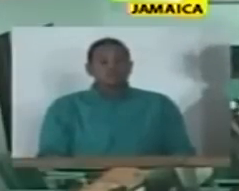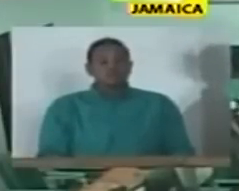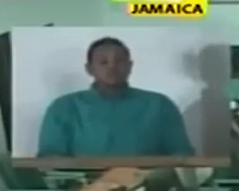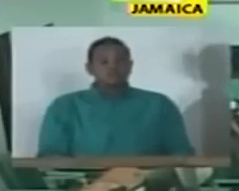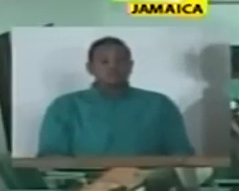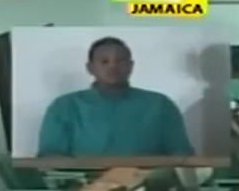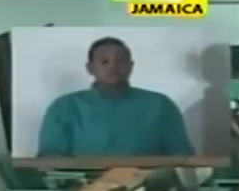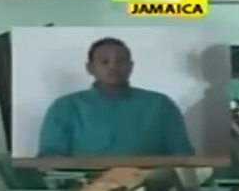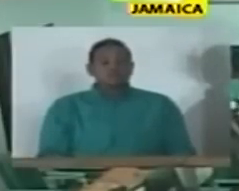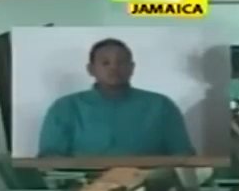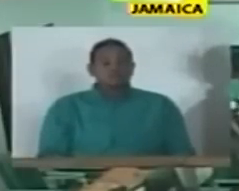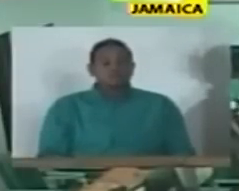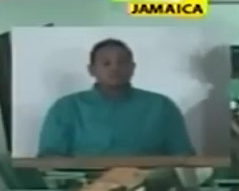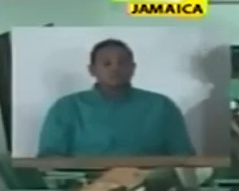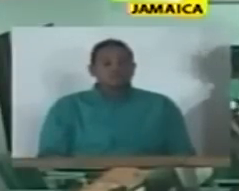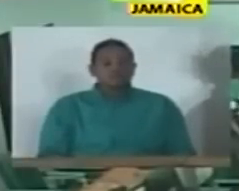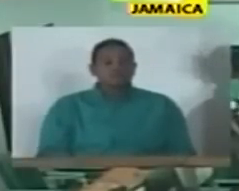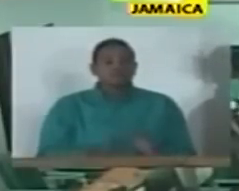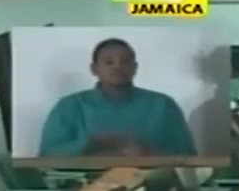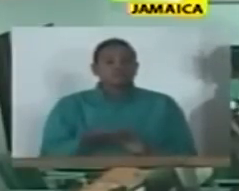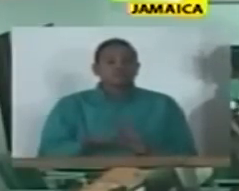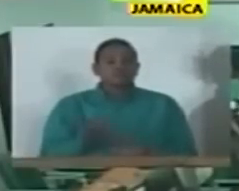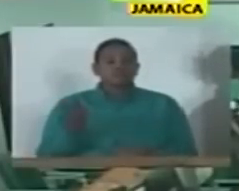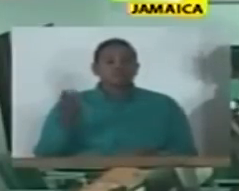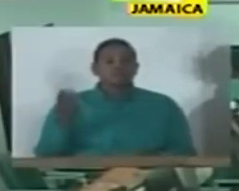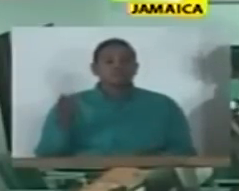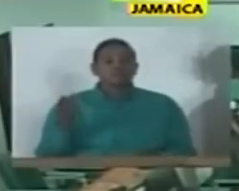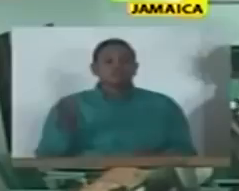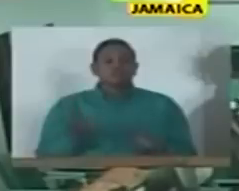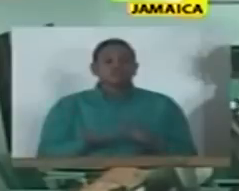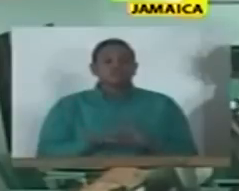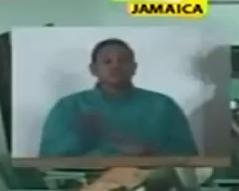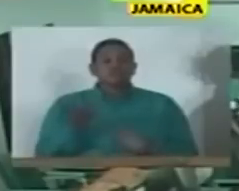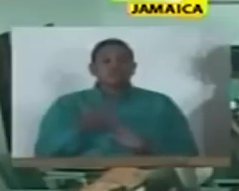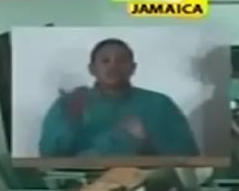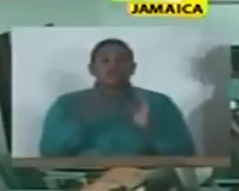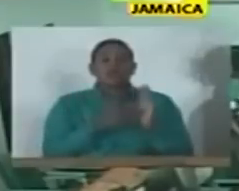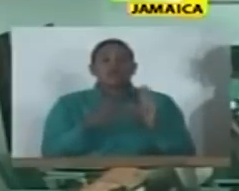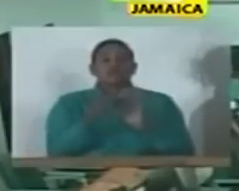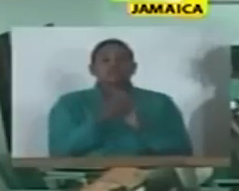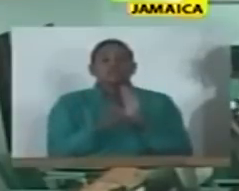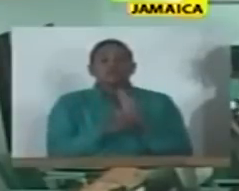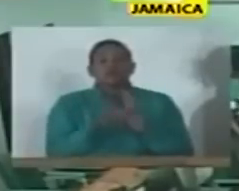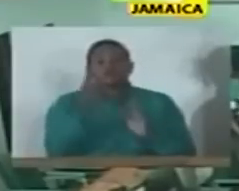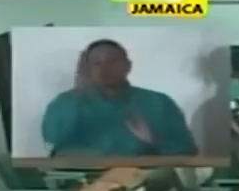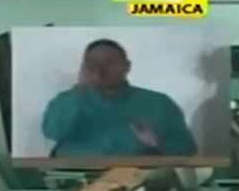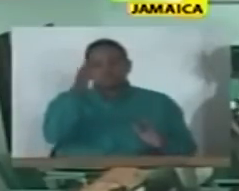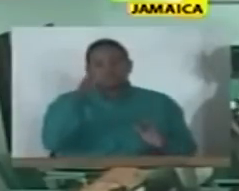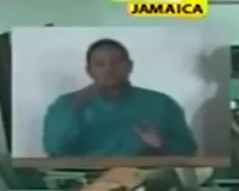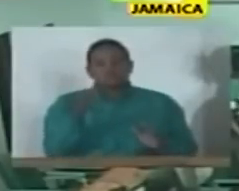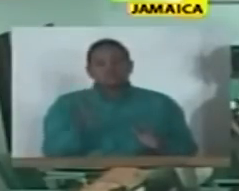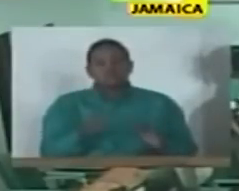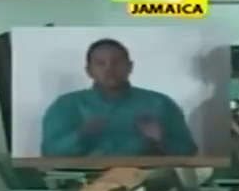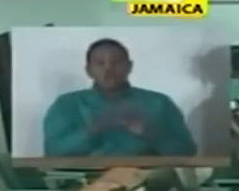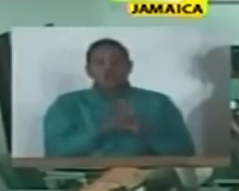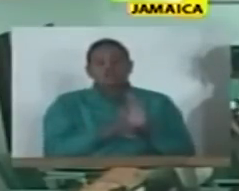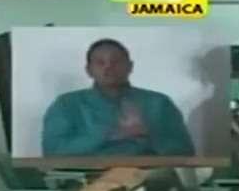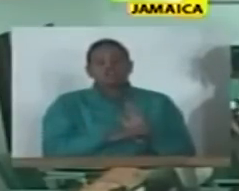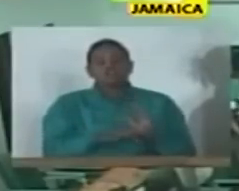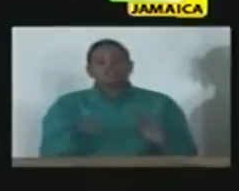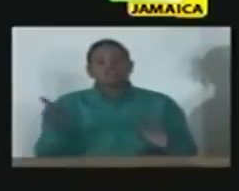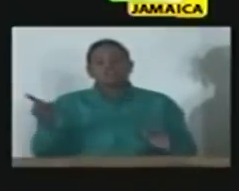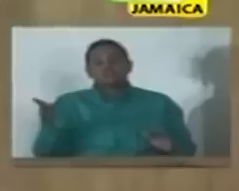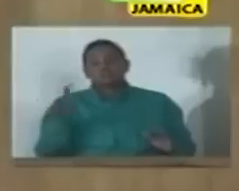it runs against the policy directive The Prime Minister once said he would have referendum